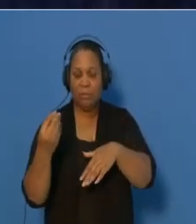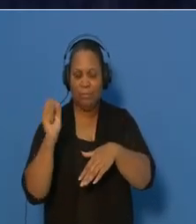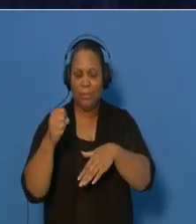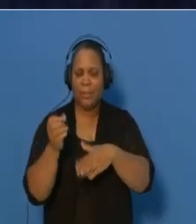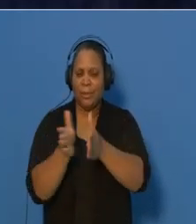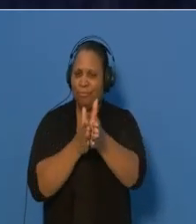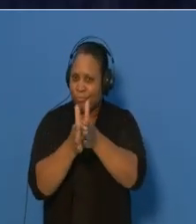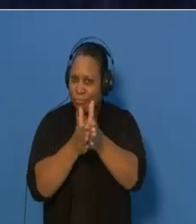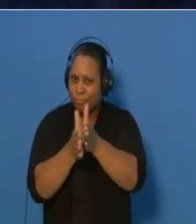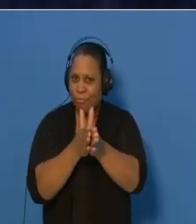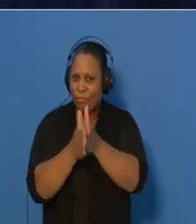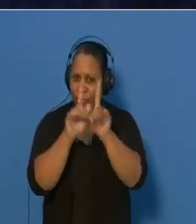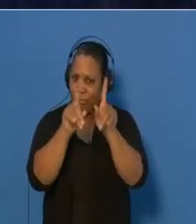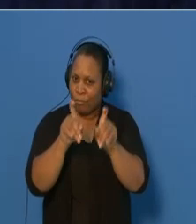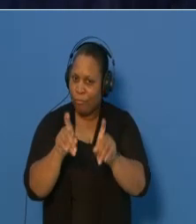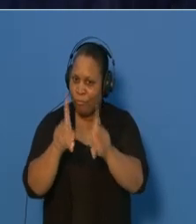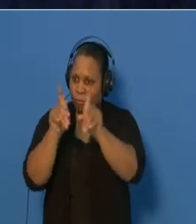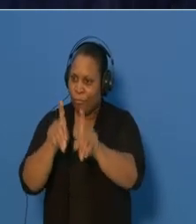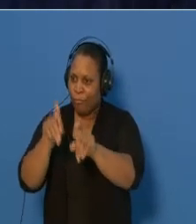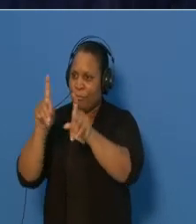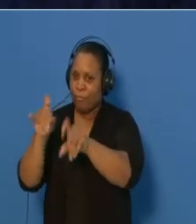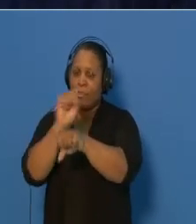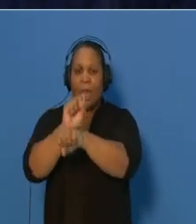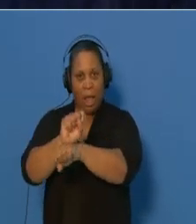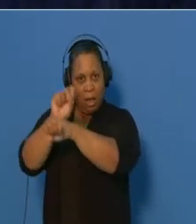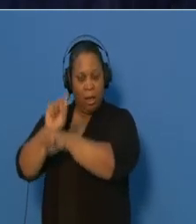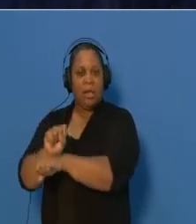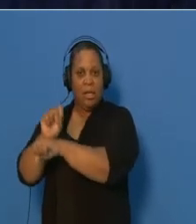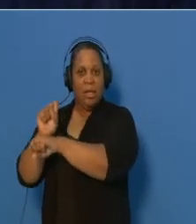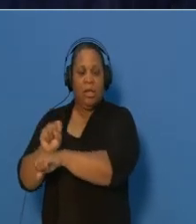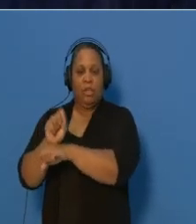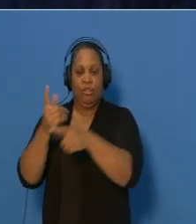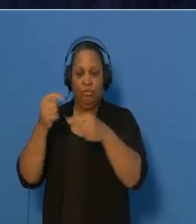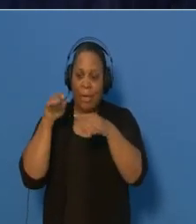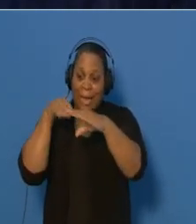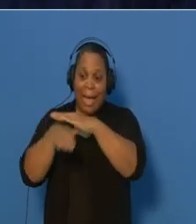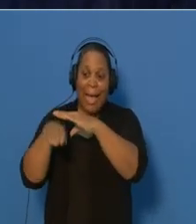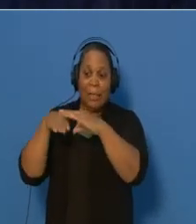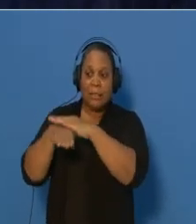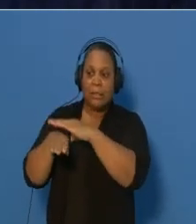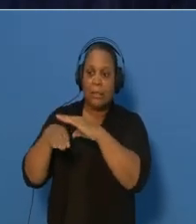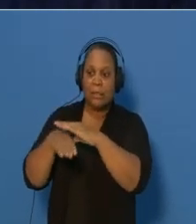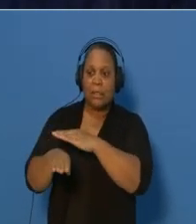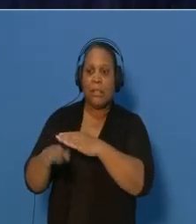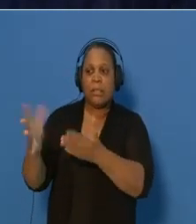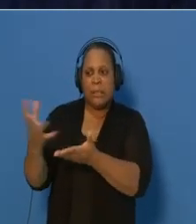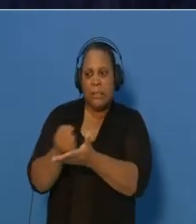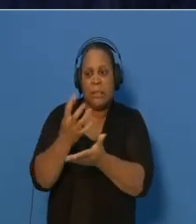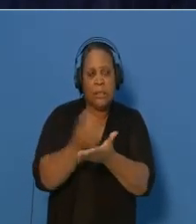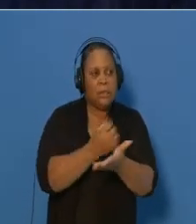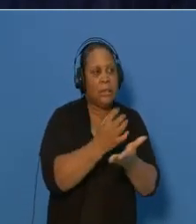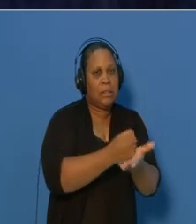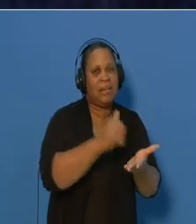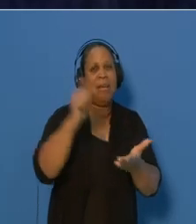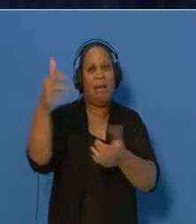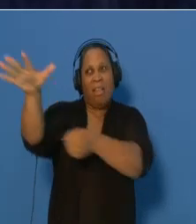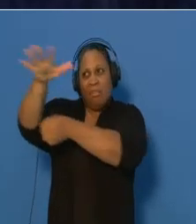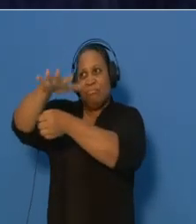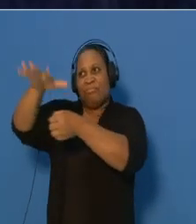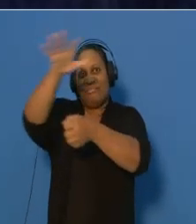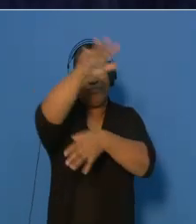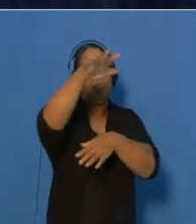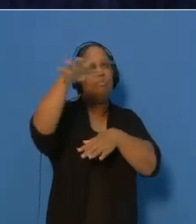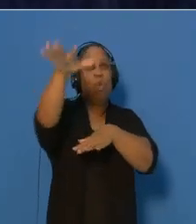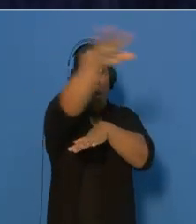aggressive regime with respect to testing. We're continuing to access other supplies from other regions, et cetera, but we will continue